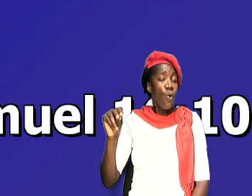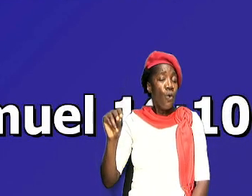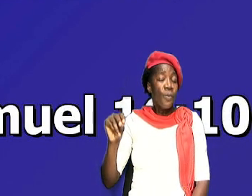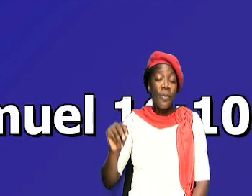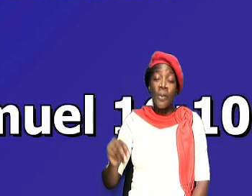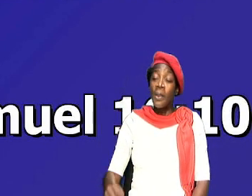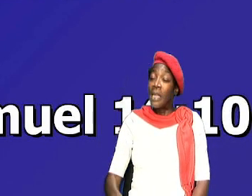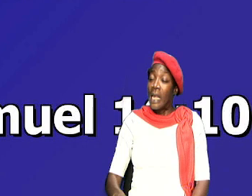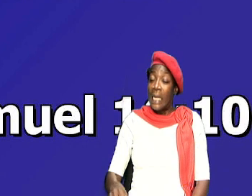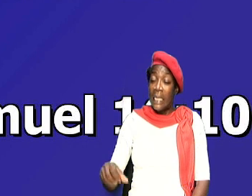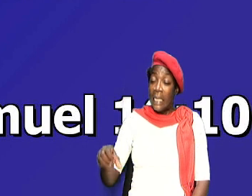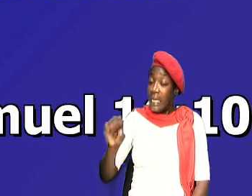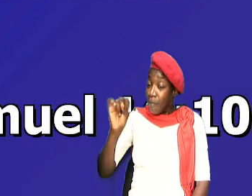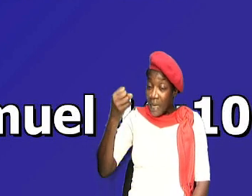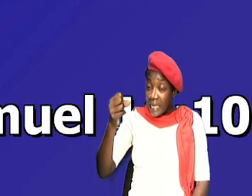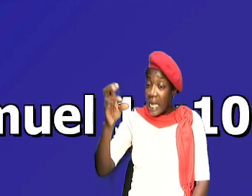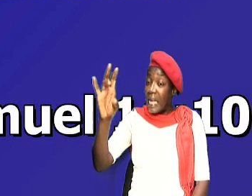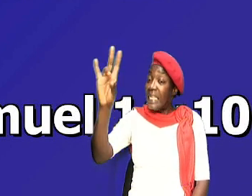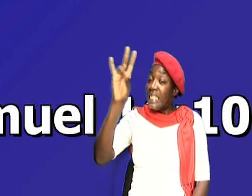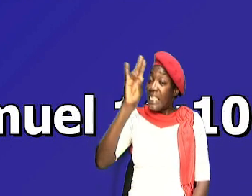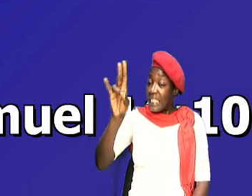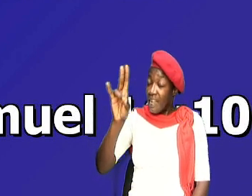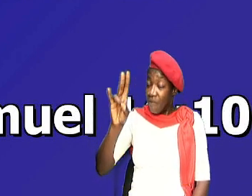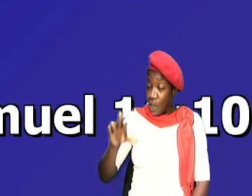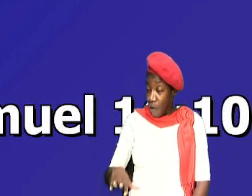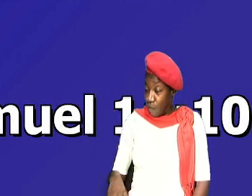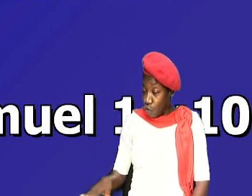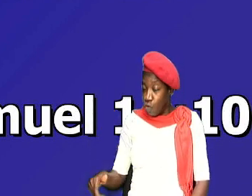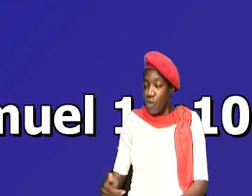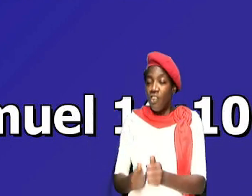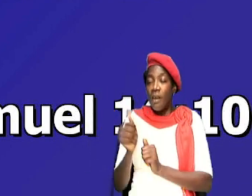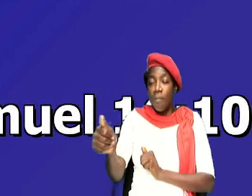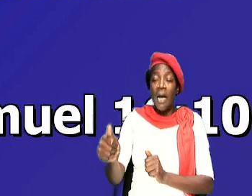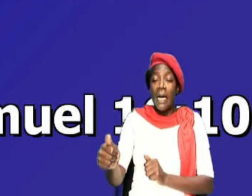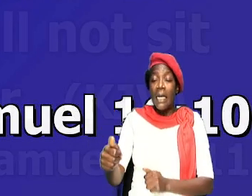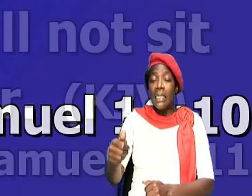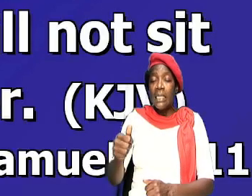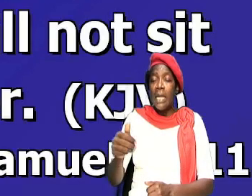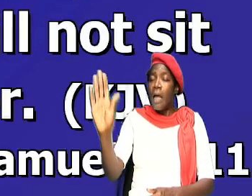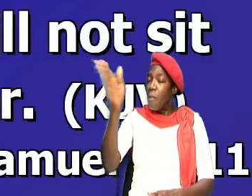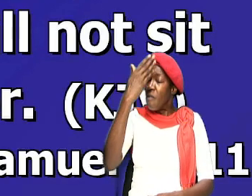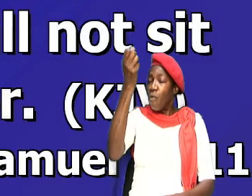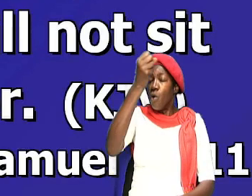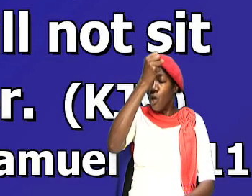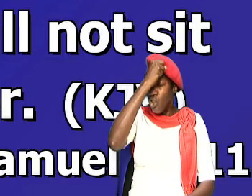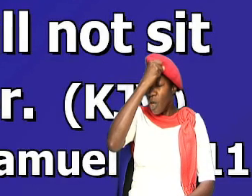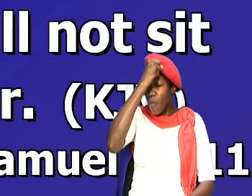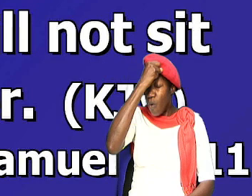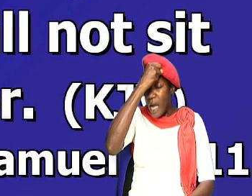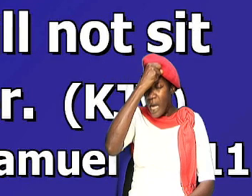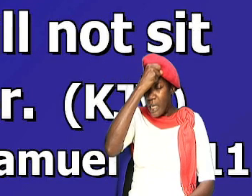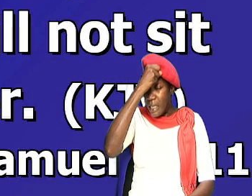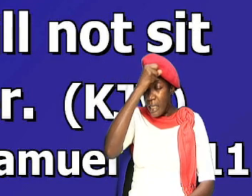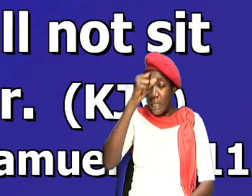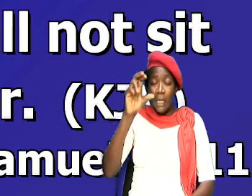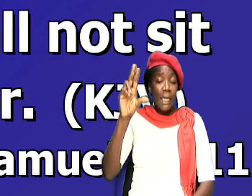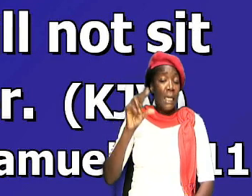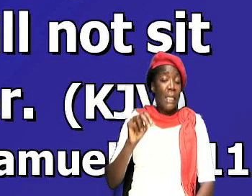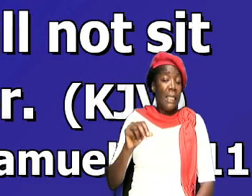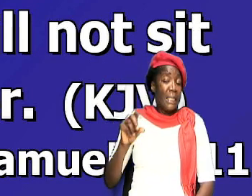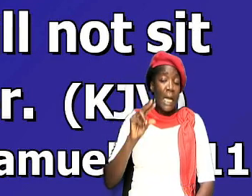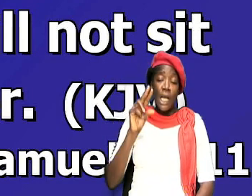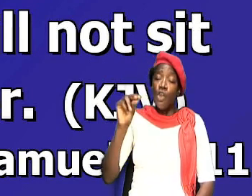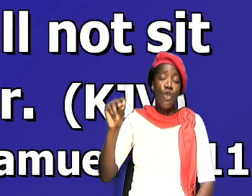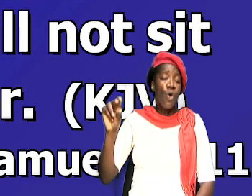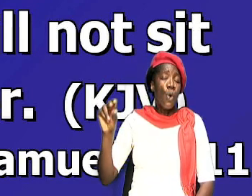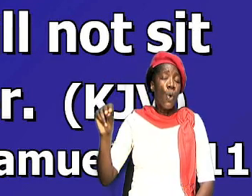7 of his sons to pass before Samuel. And Samuel said unto Jesse, the Lord hath not chosen these. And Samuel said